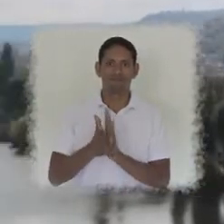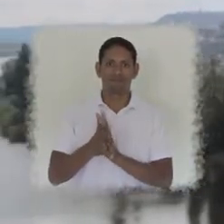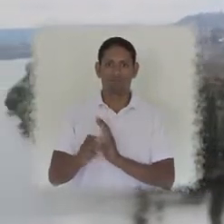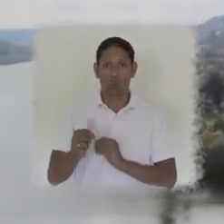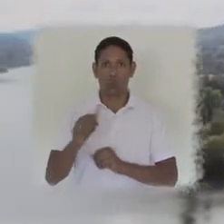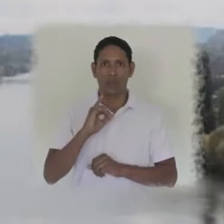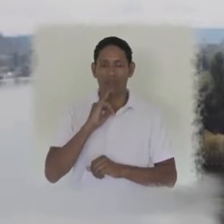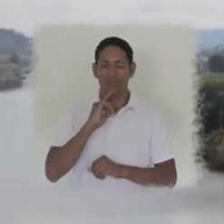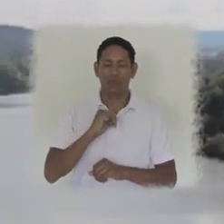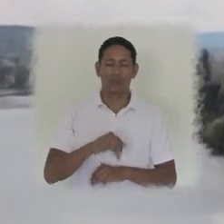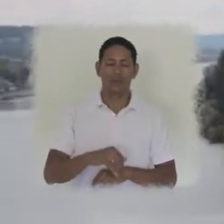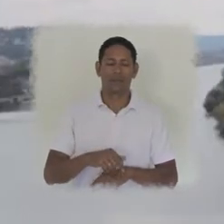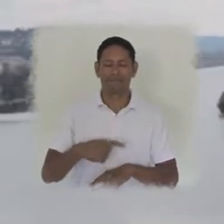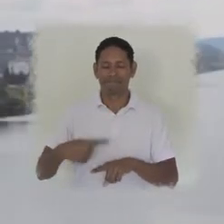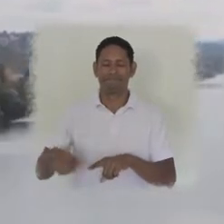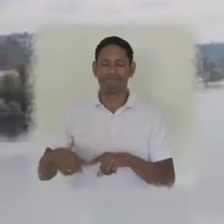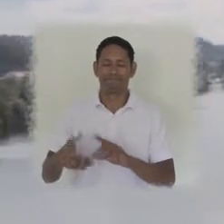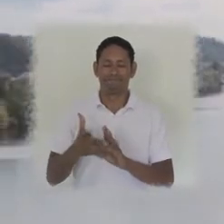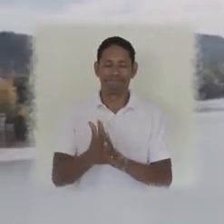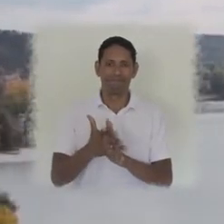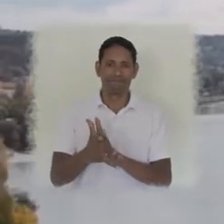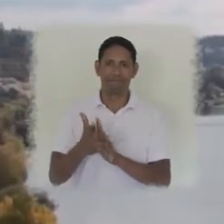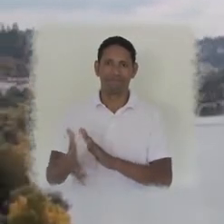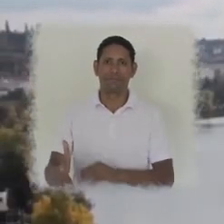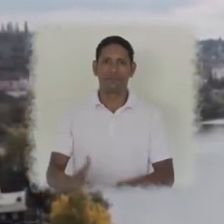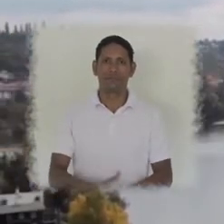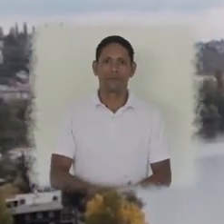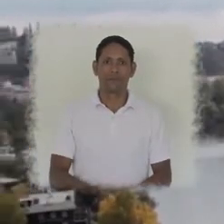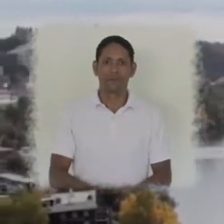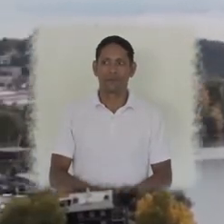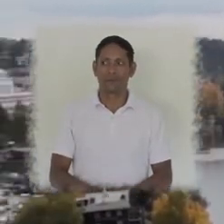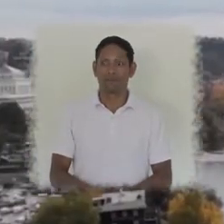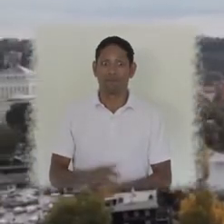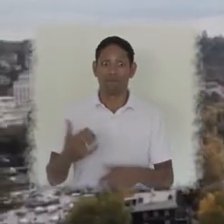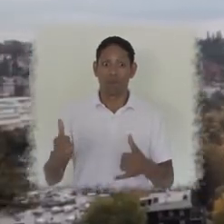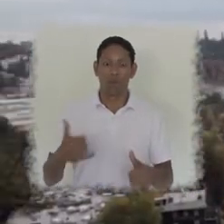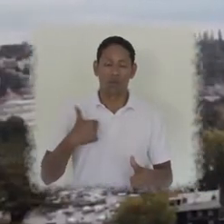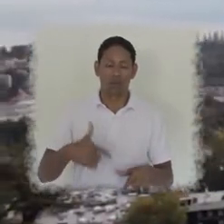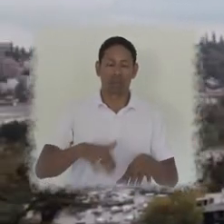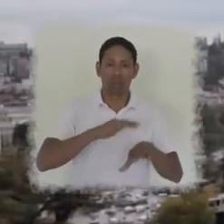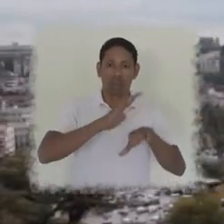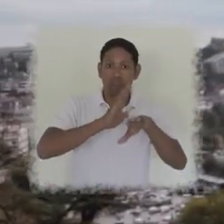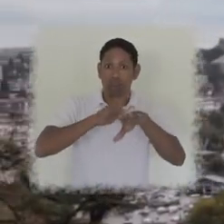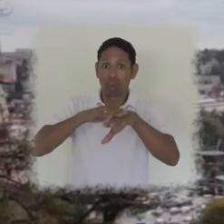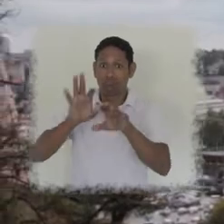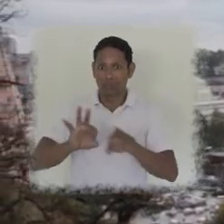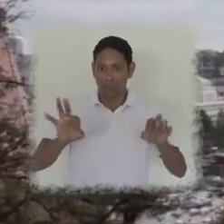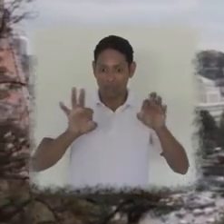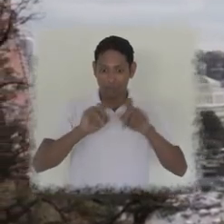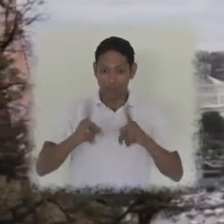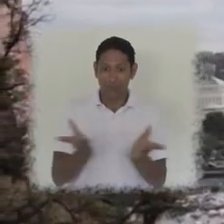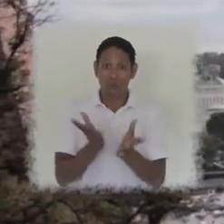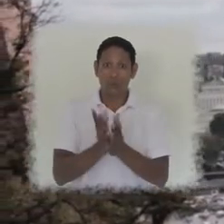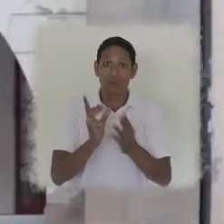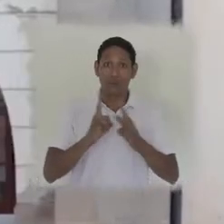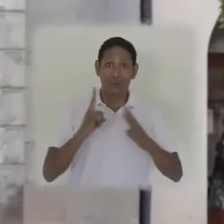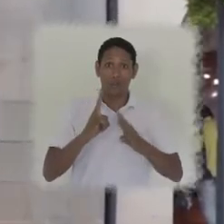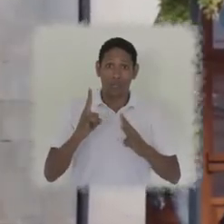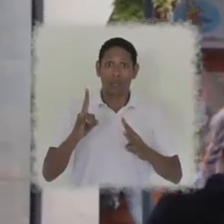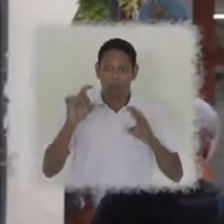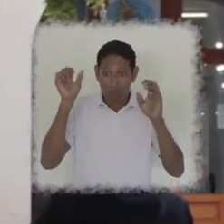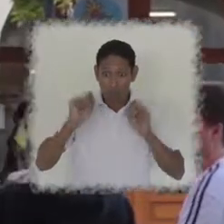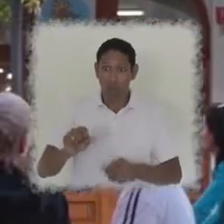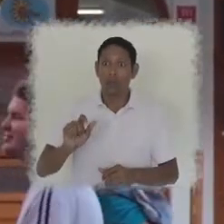the same language, the same culture, and the same things that they do in that place. Quiero extender una invitación a todos los estudiantes de la Universidad del